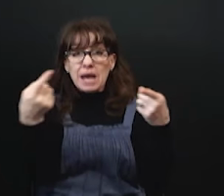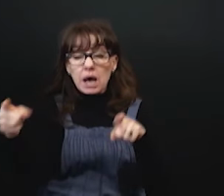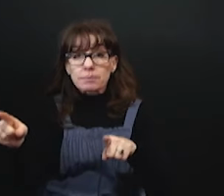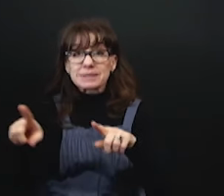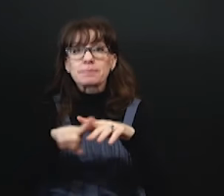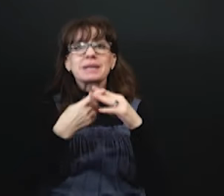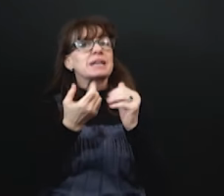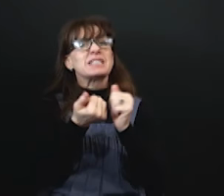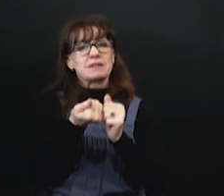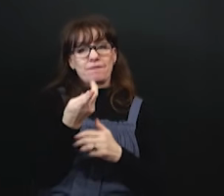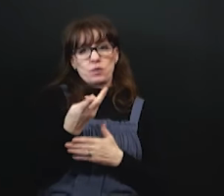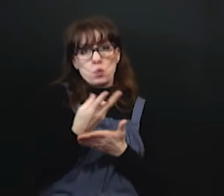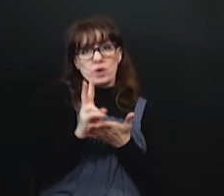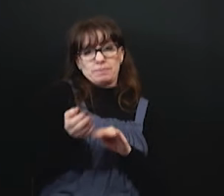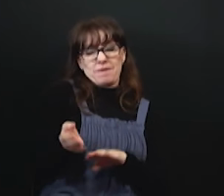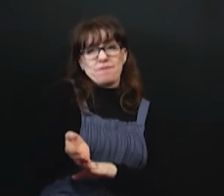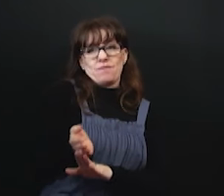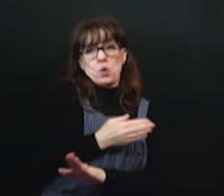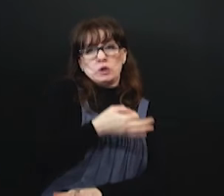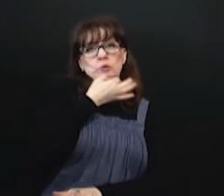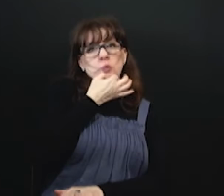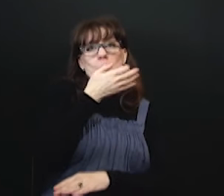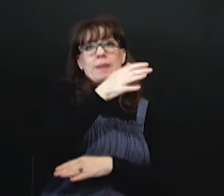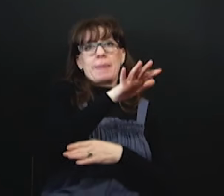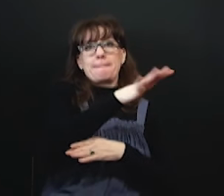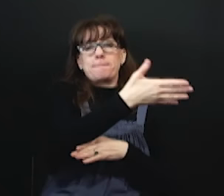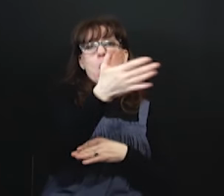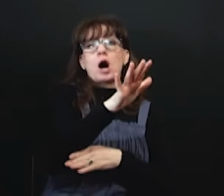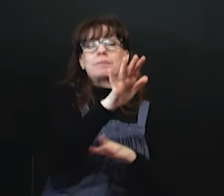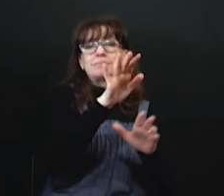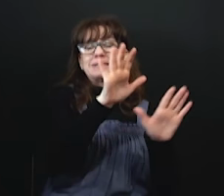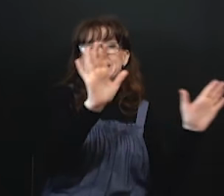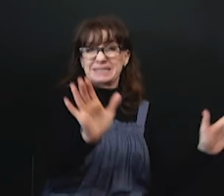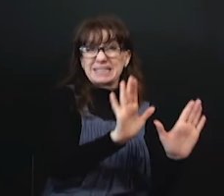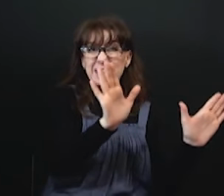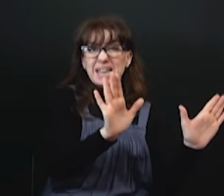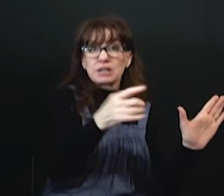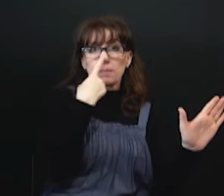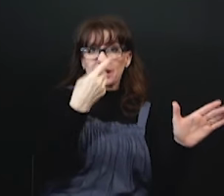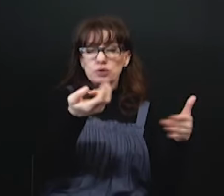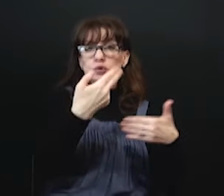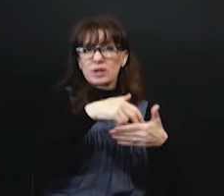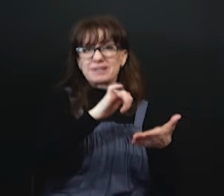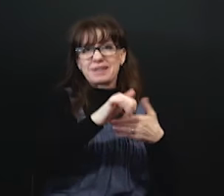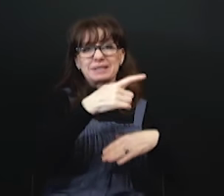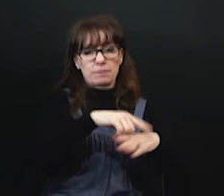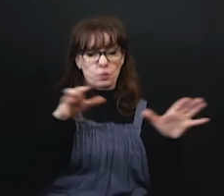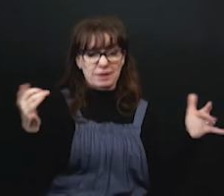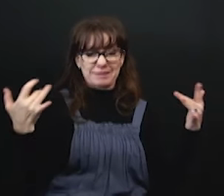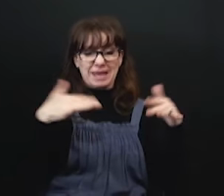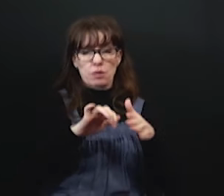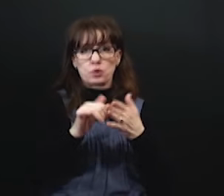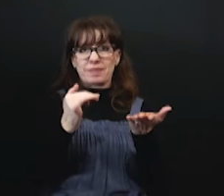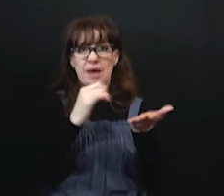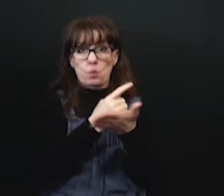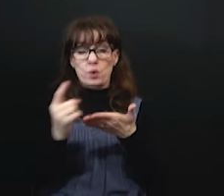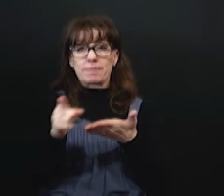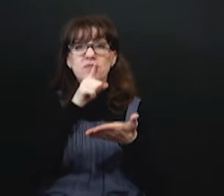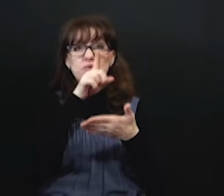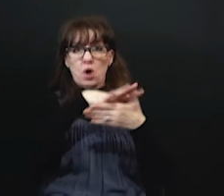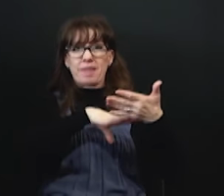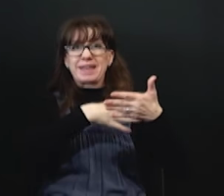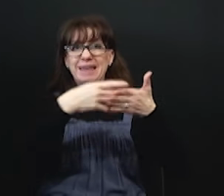begins in just a few weeks before us with Palm Sunday. Hope you'll be able to join us. The services, the times we'll be gathering that week. Just want you to make sure these are on